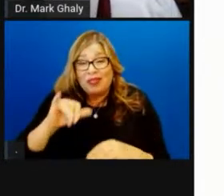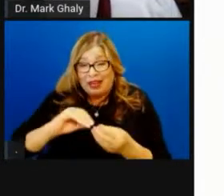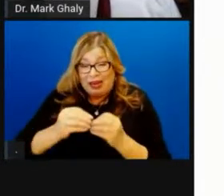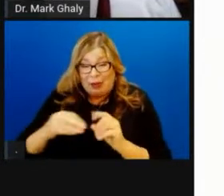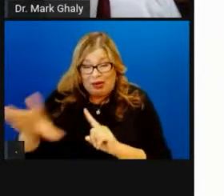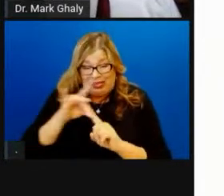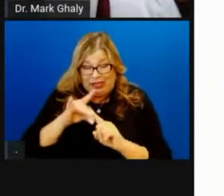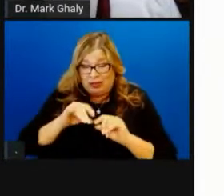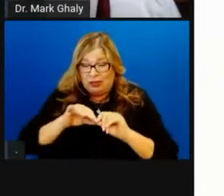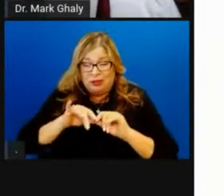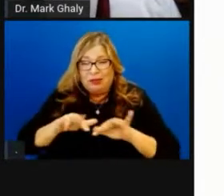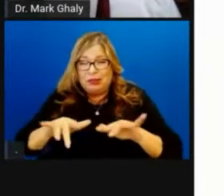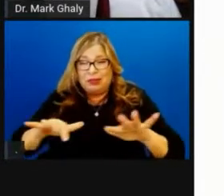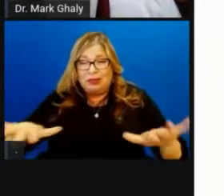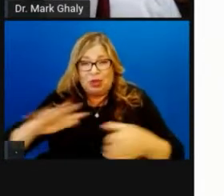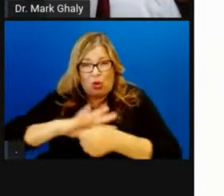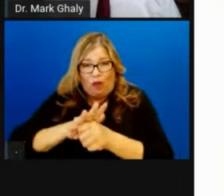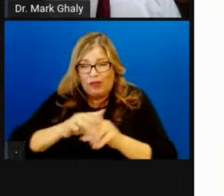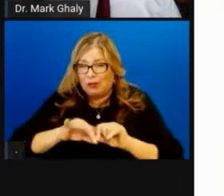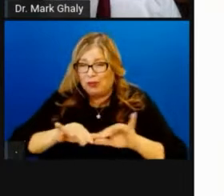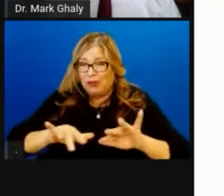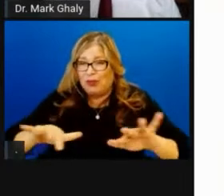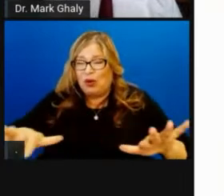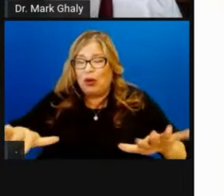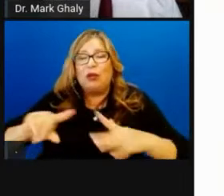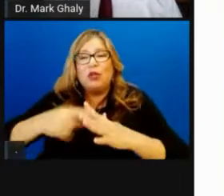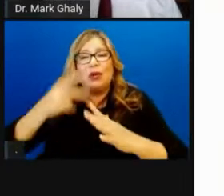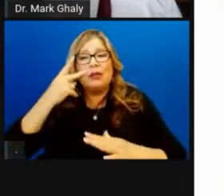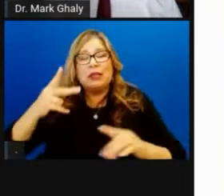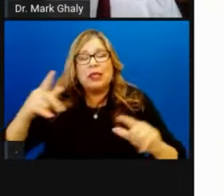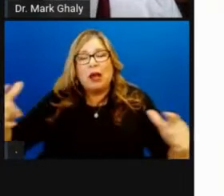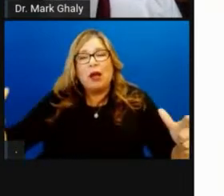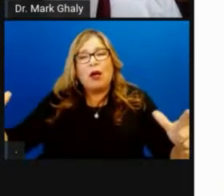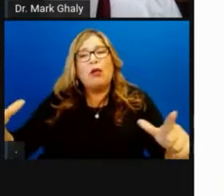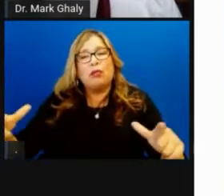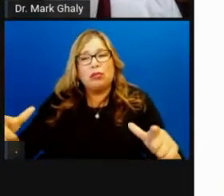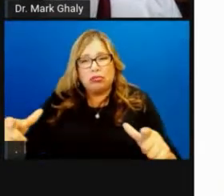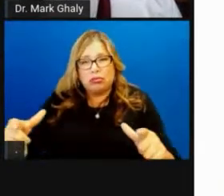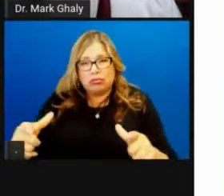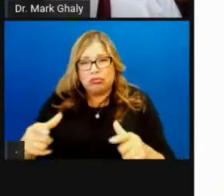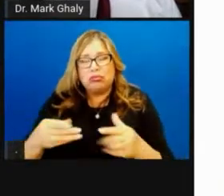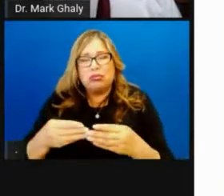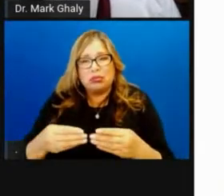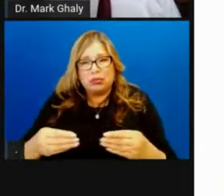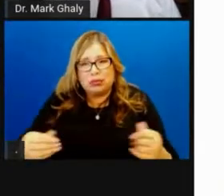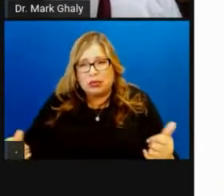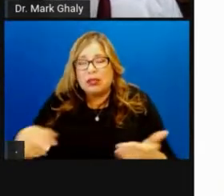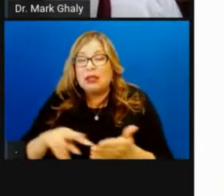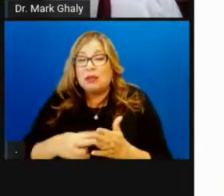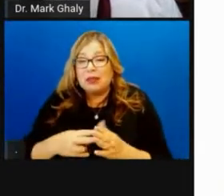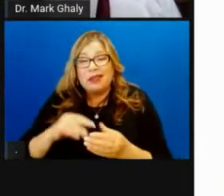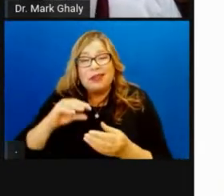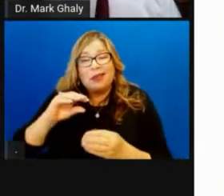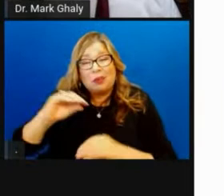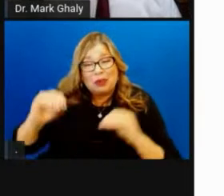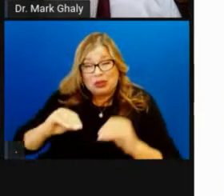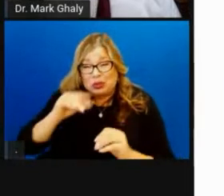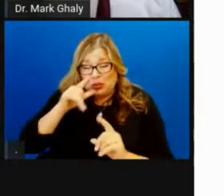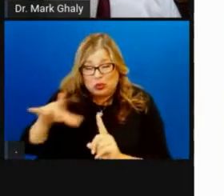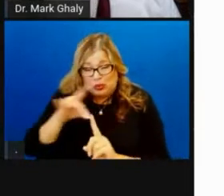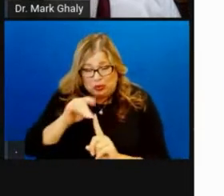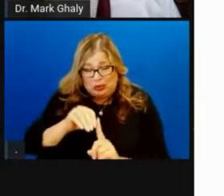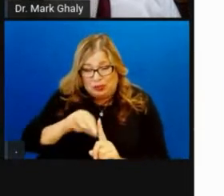that the effective reproductive number drop well below 1, meaning that when one person